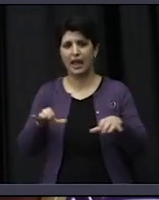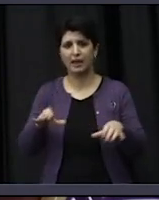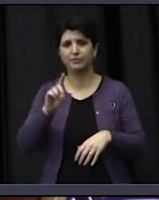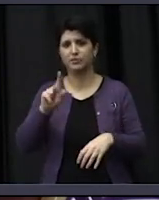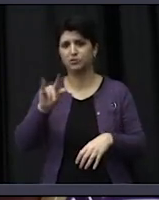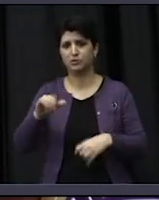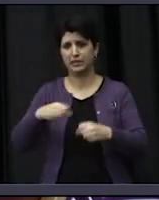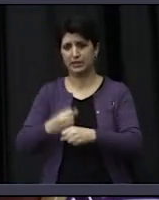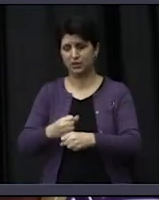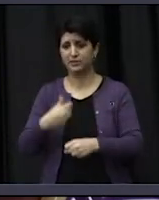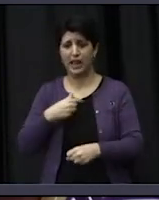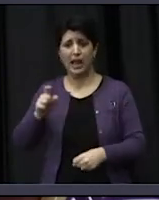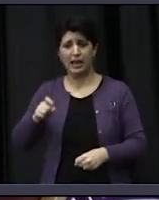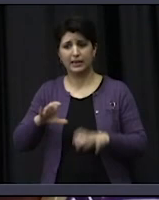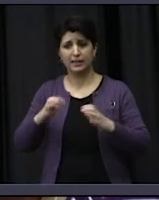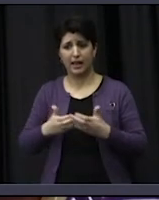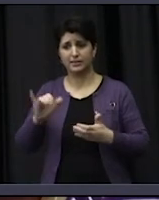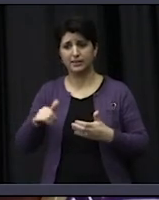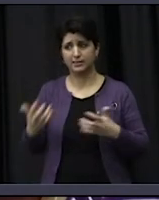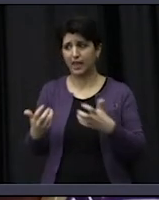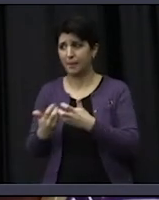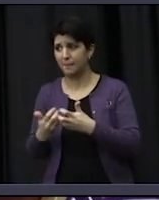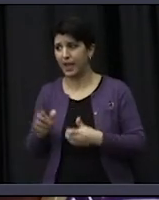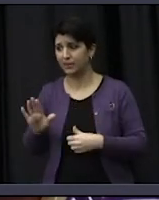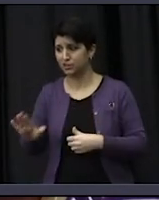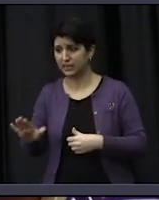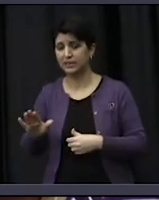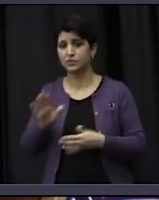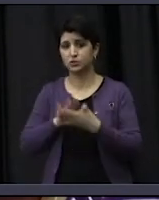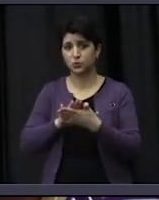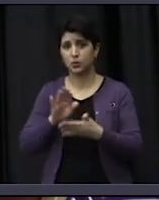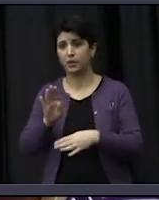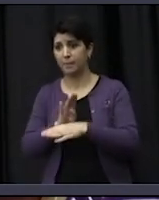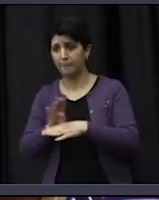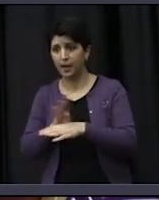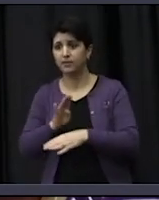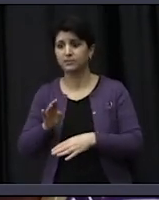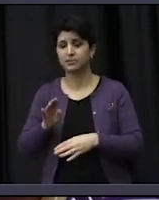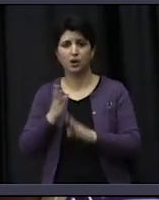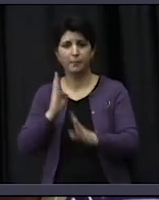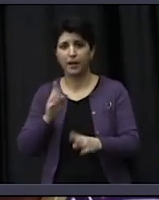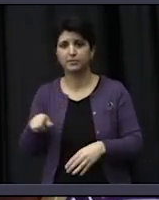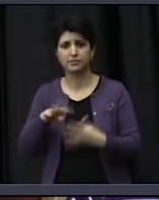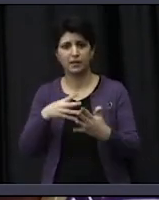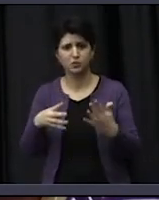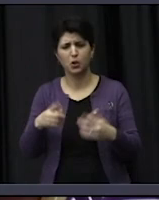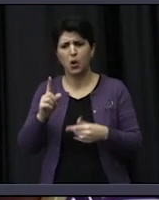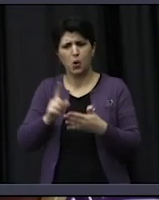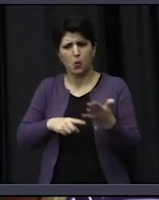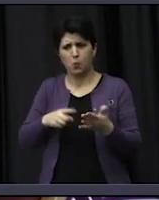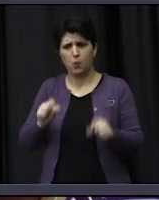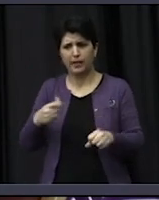And I need classes that appease his school and bus schedule. What can I major in that first suits